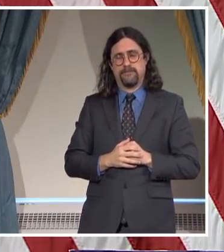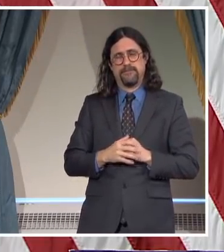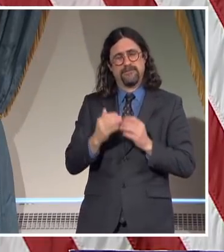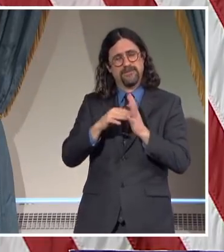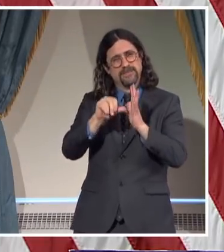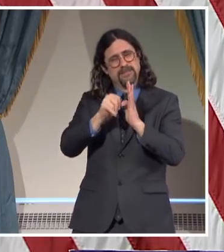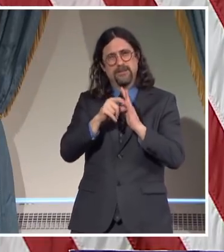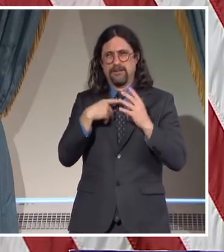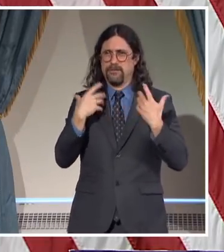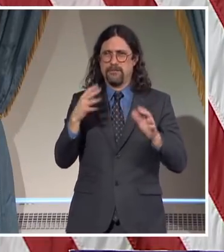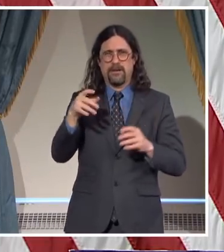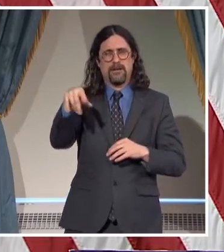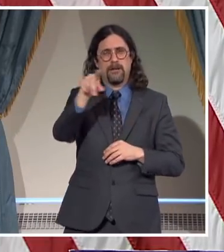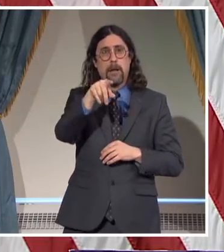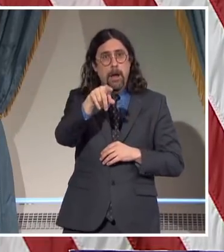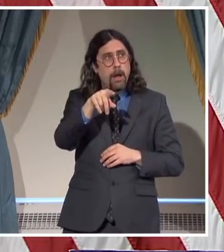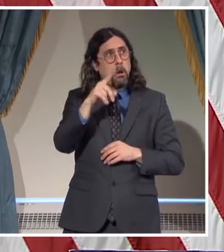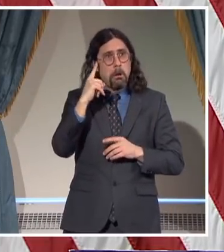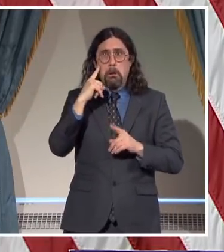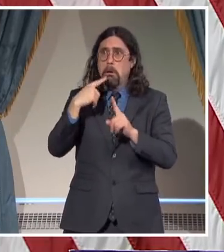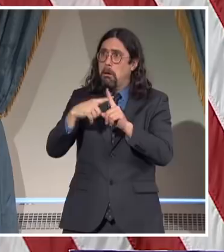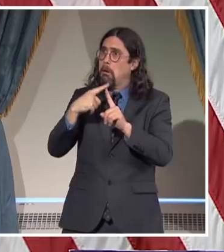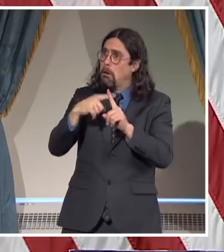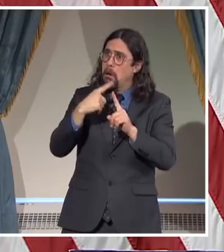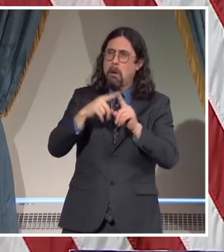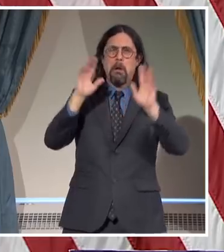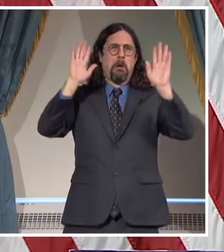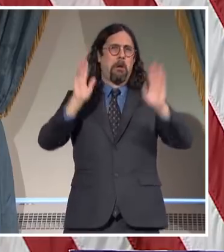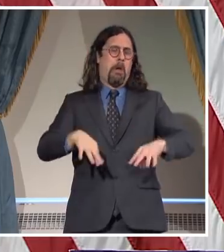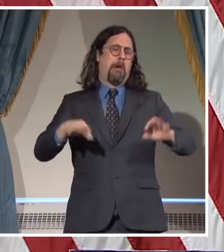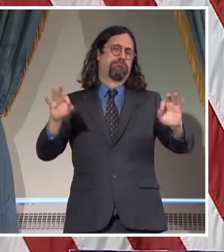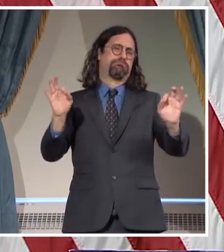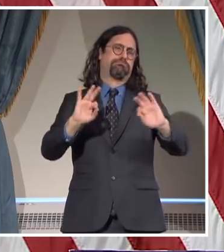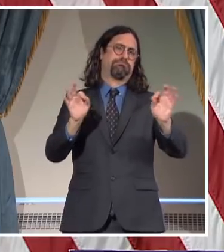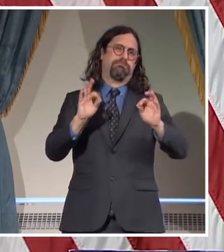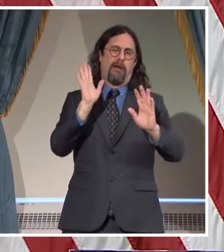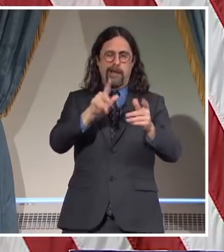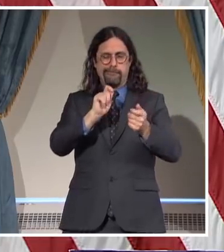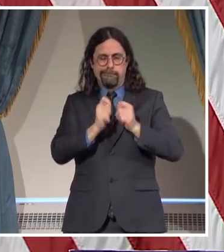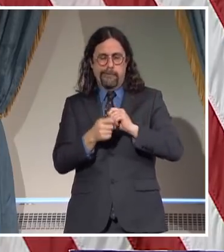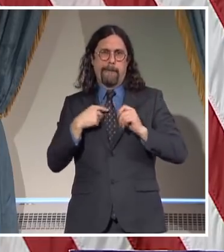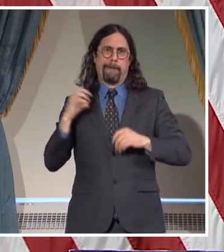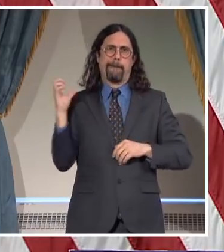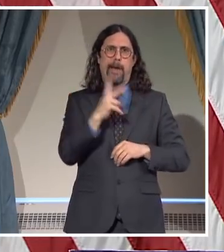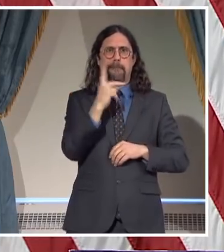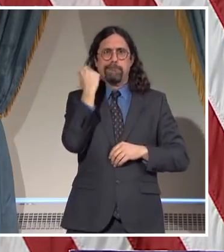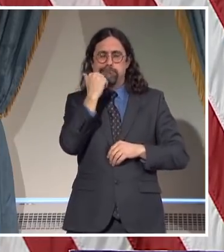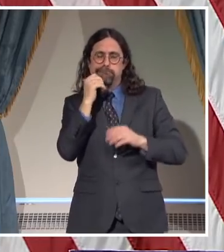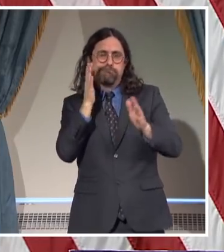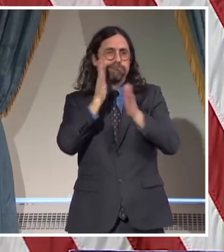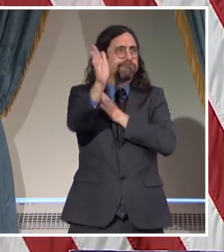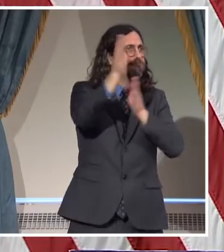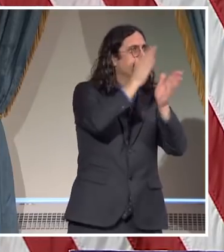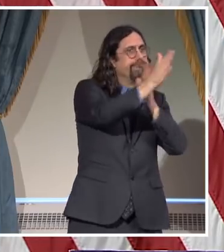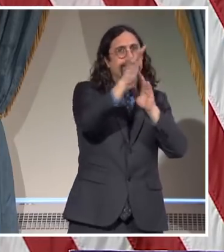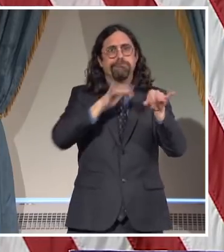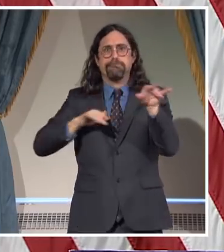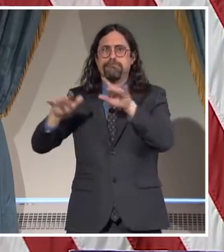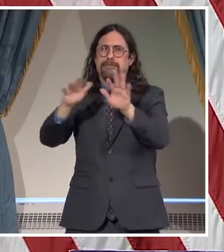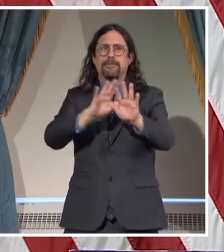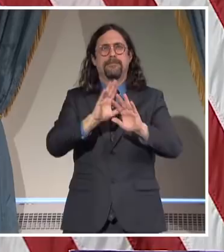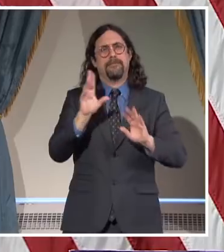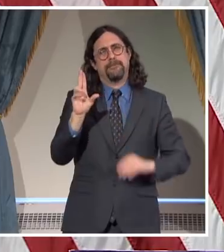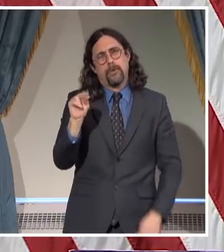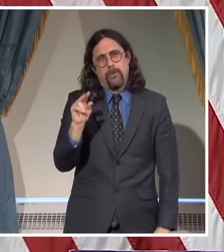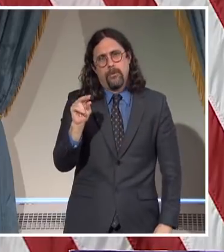better off being girded for battle and knowing the truth. So I believe that April's going to be tougher than March, and I think at this point May could be